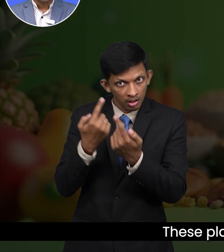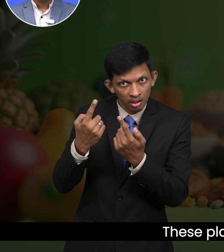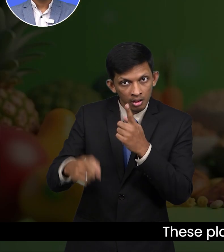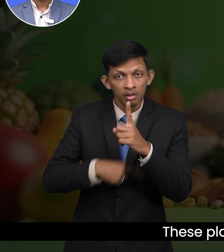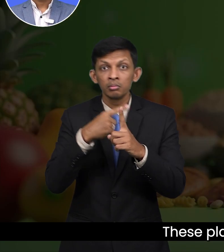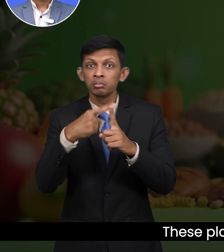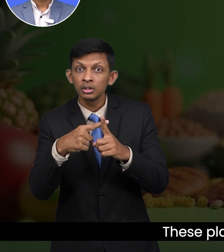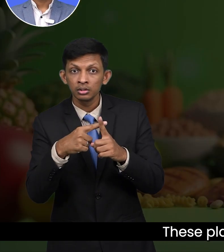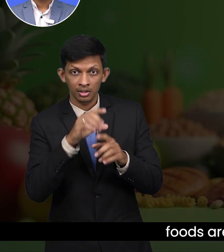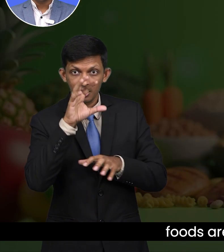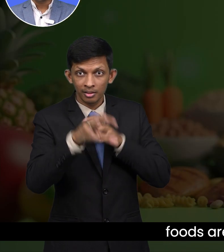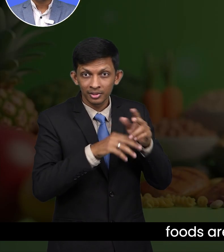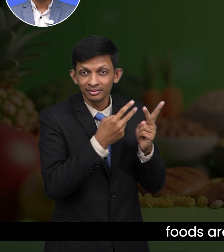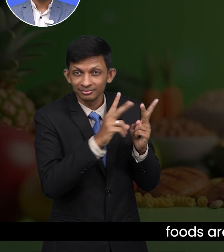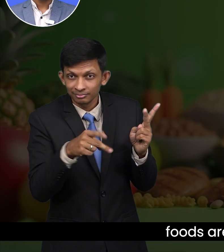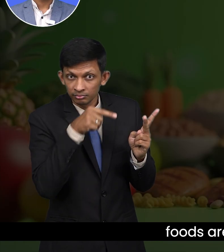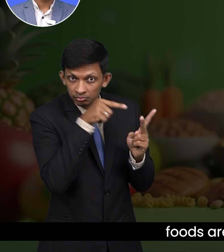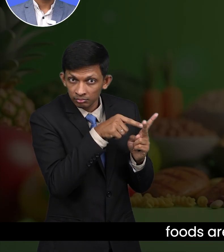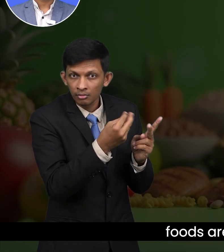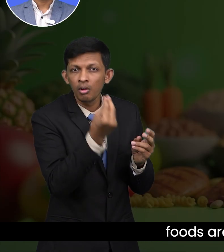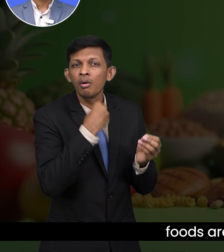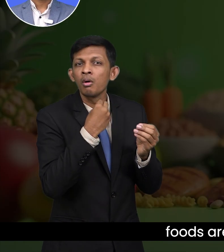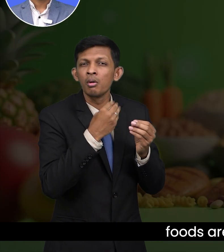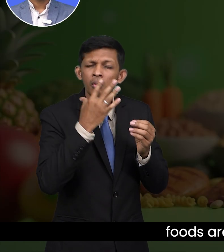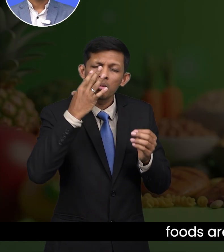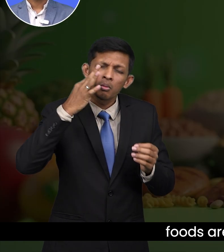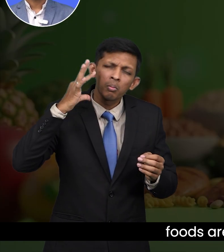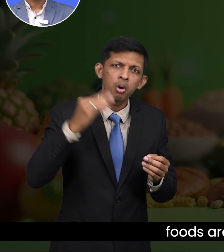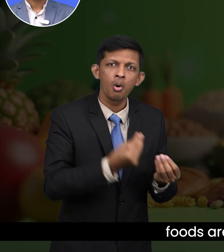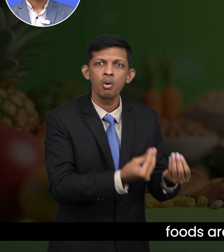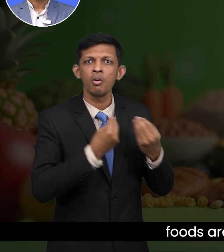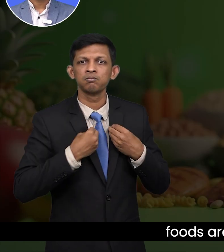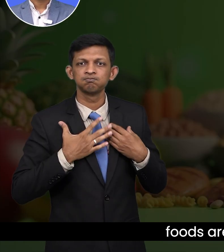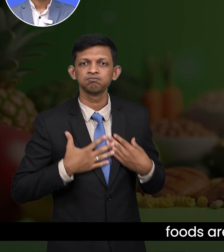These plant and animal-based foods are very important for us.